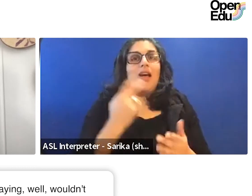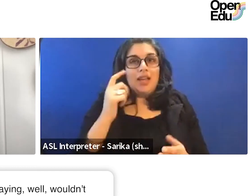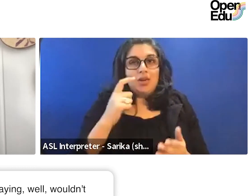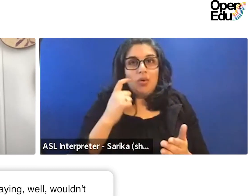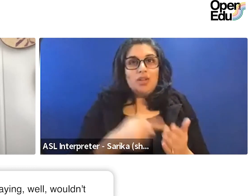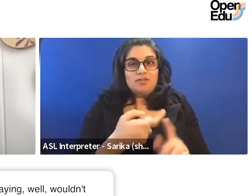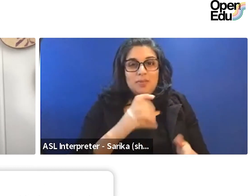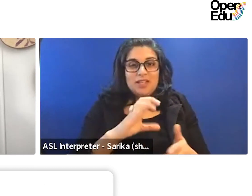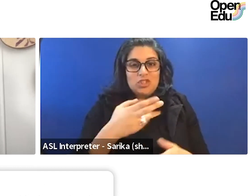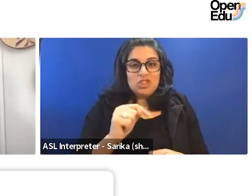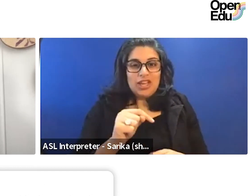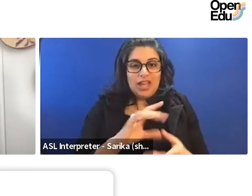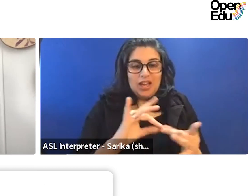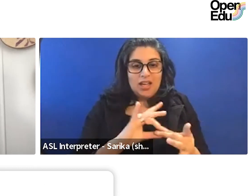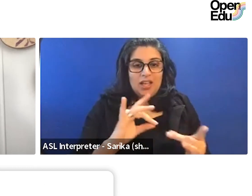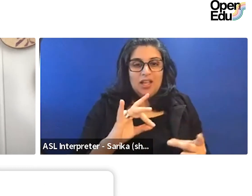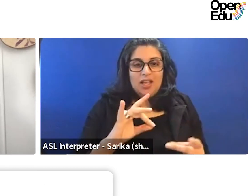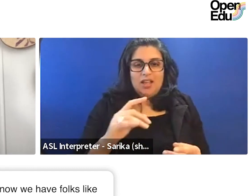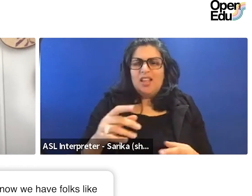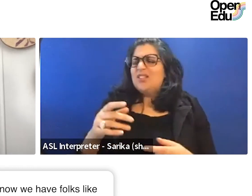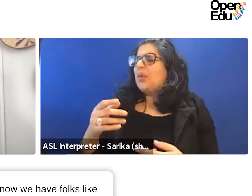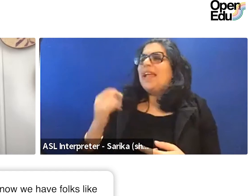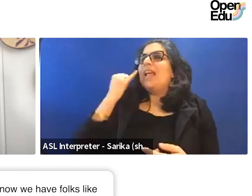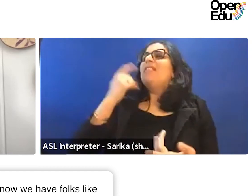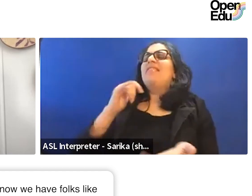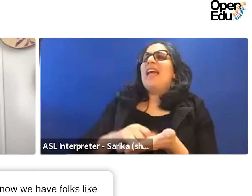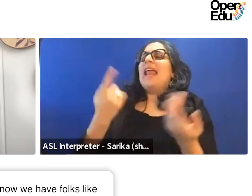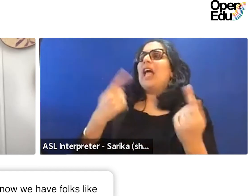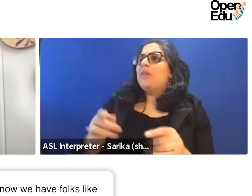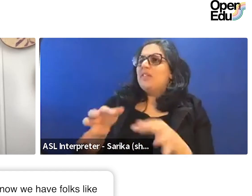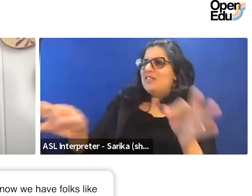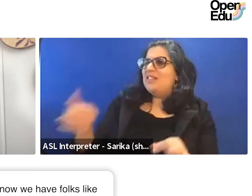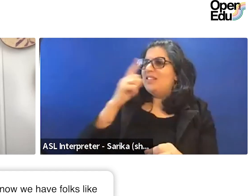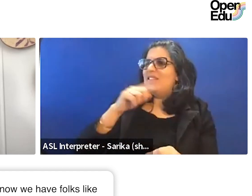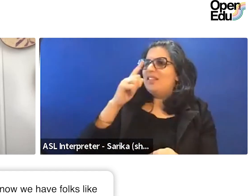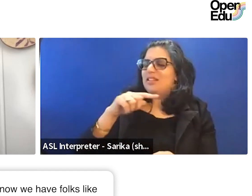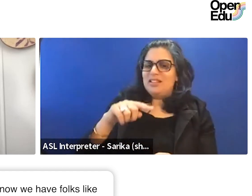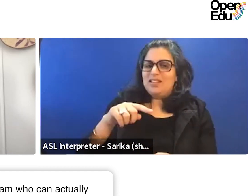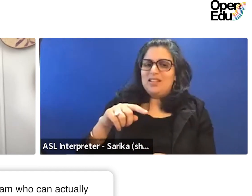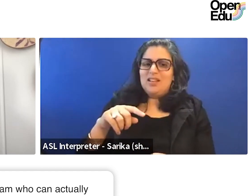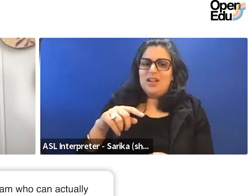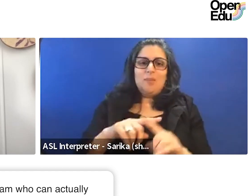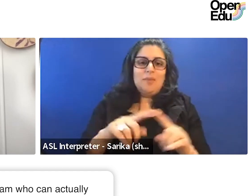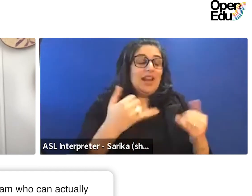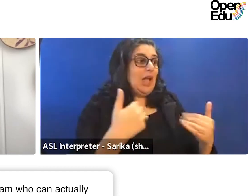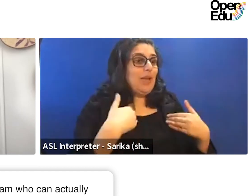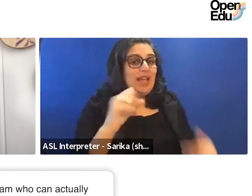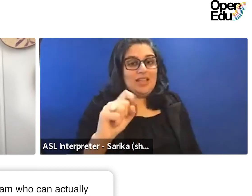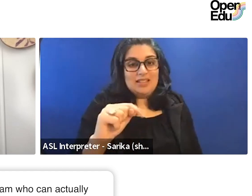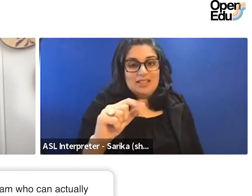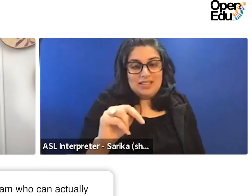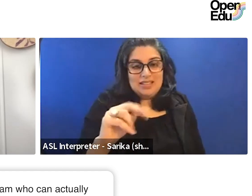wouldn't they just put out another statement that's inauthentic? But now we have folks like Stand Earth and Greg's team who can actually